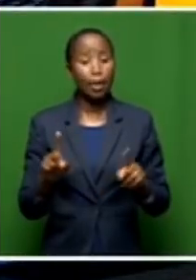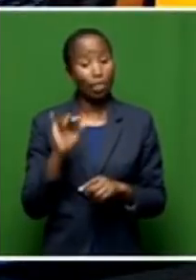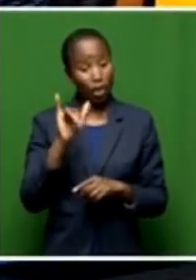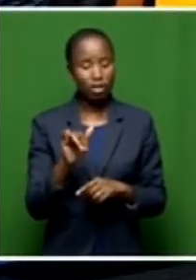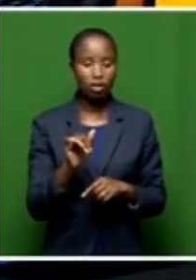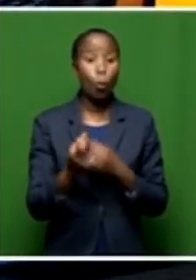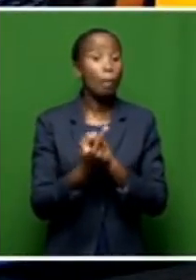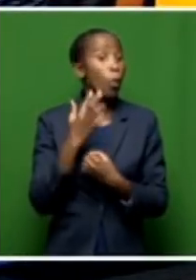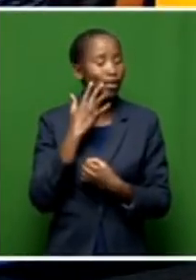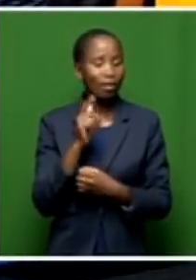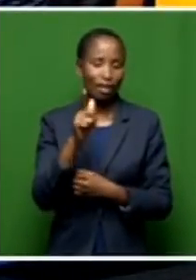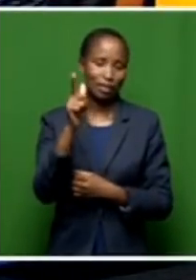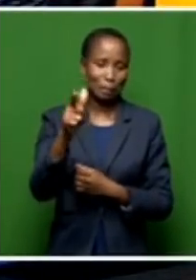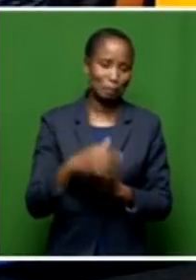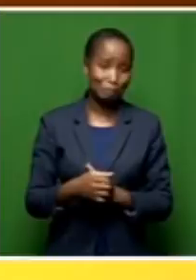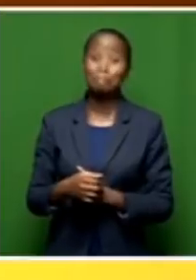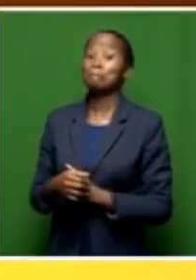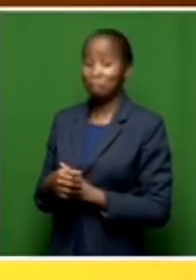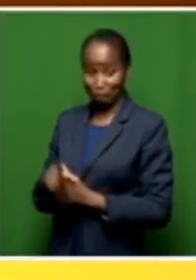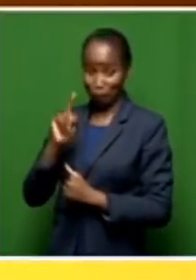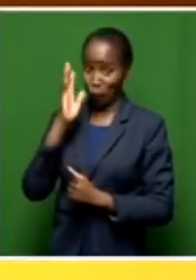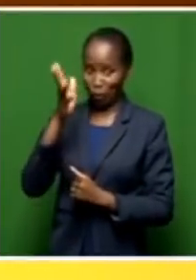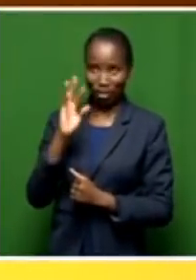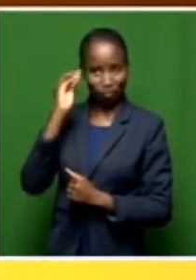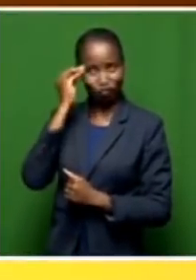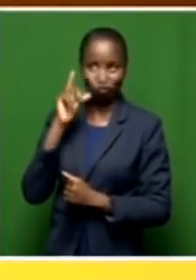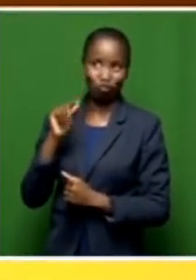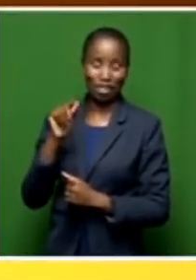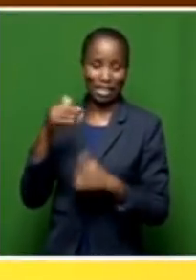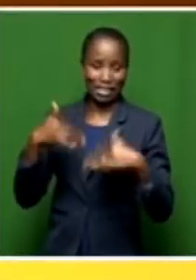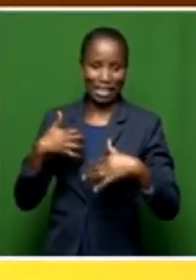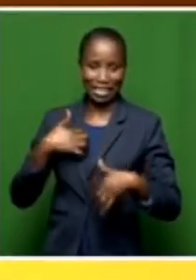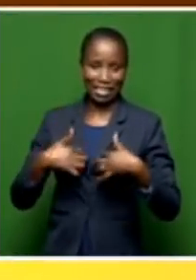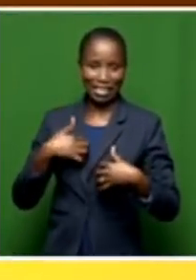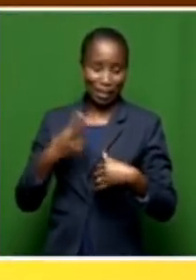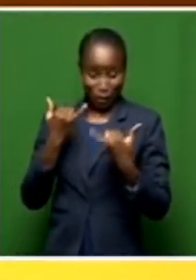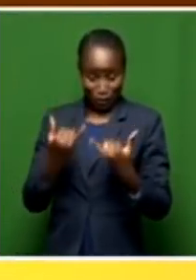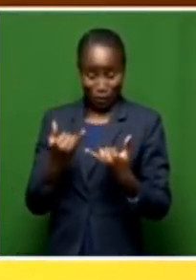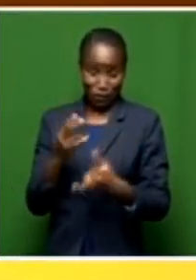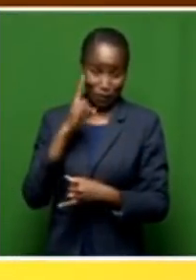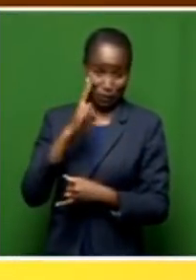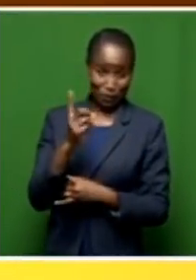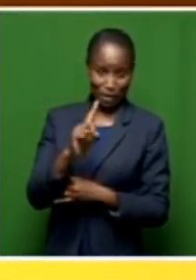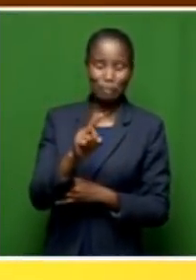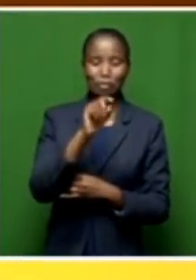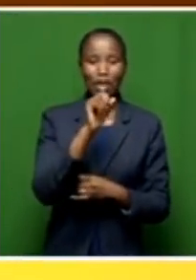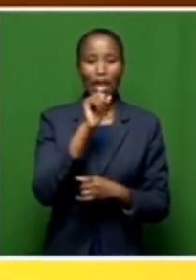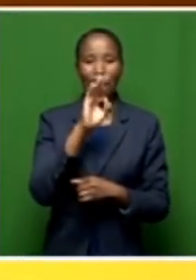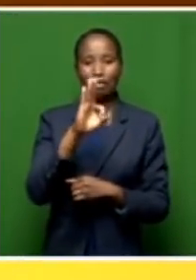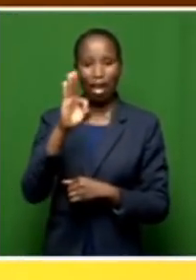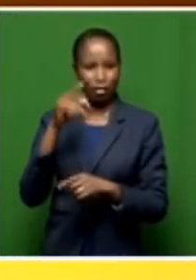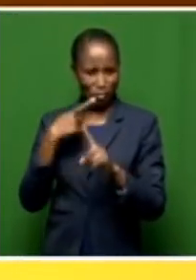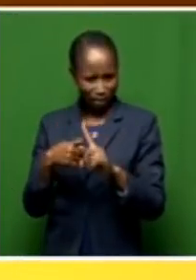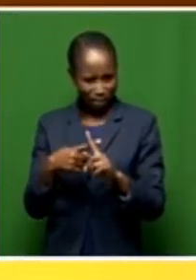So right now it would seem the Freedom Front Plus, they are showing quite well at this